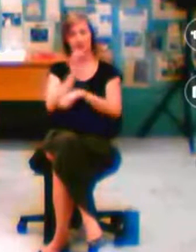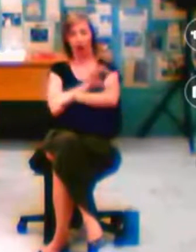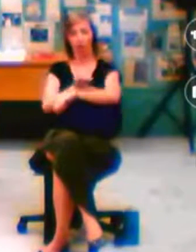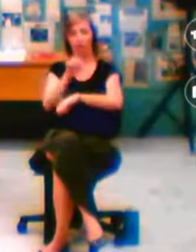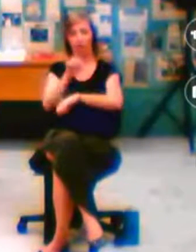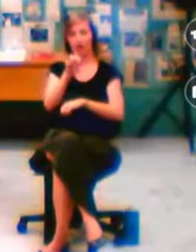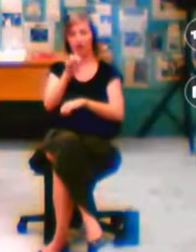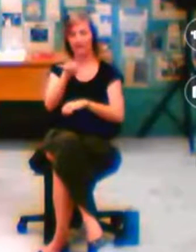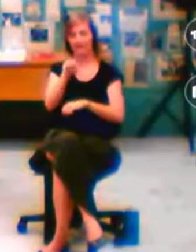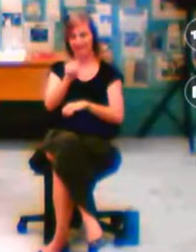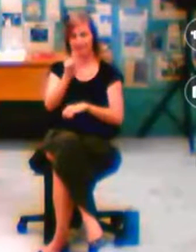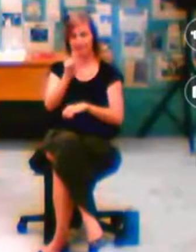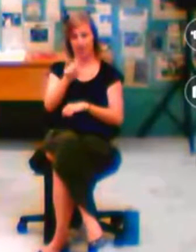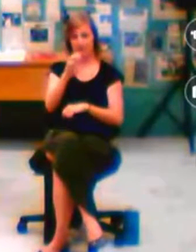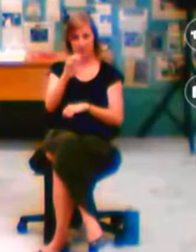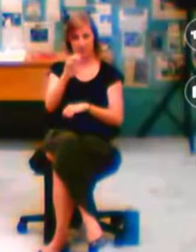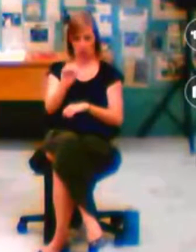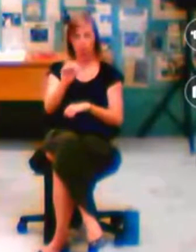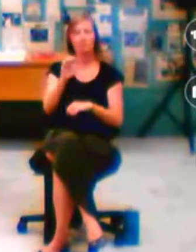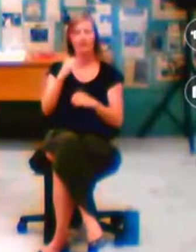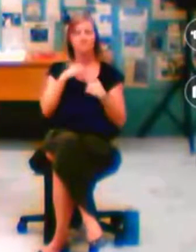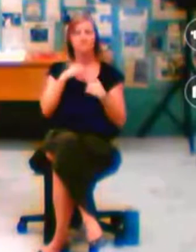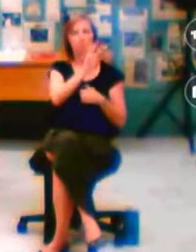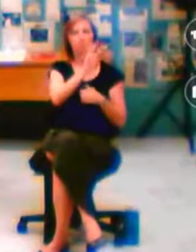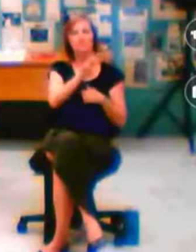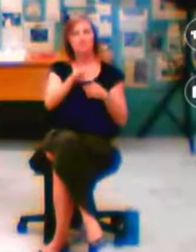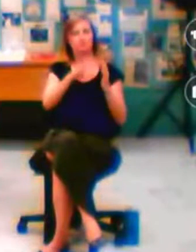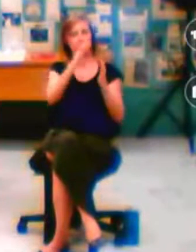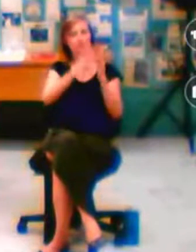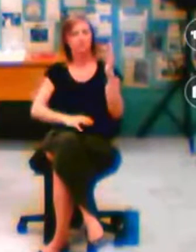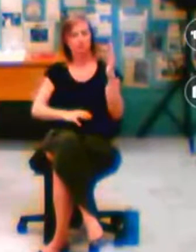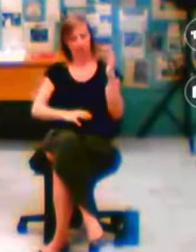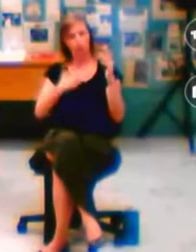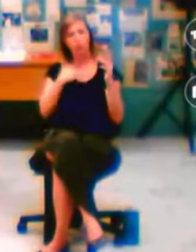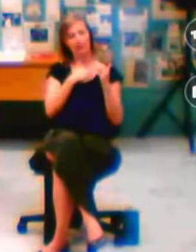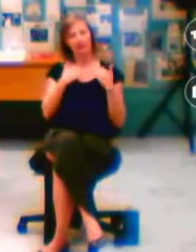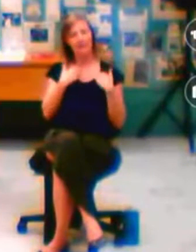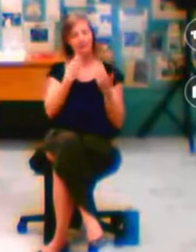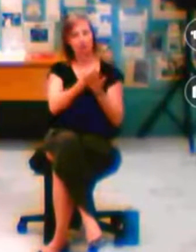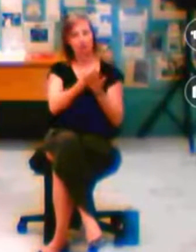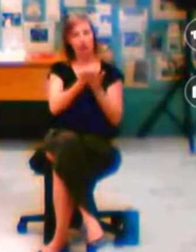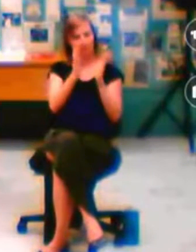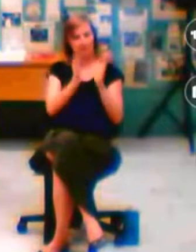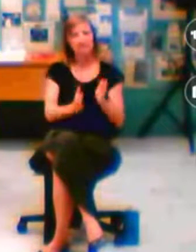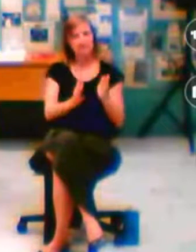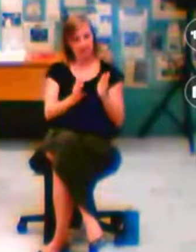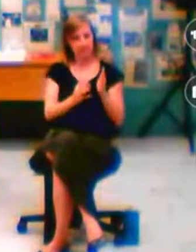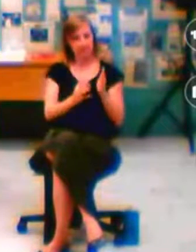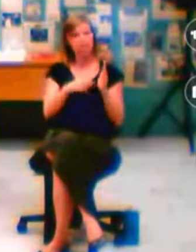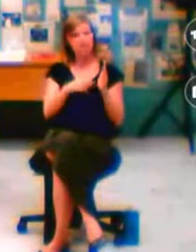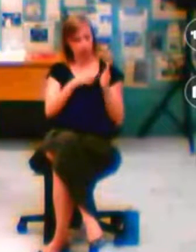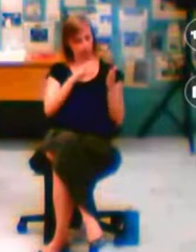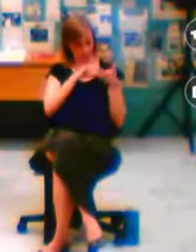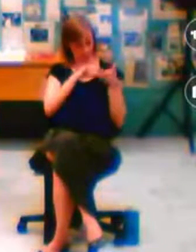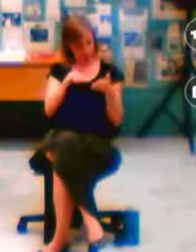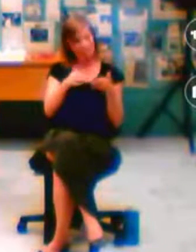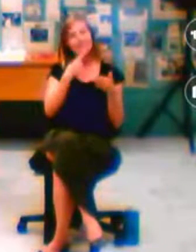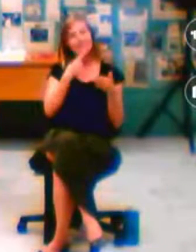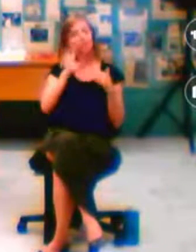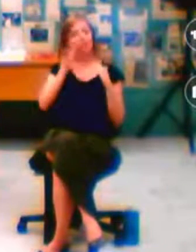Oh, wait, I didn't answer her last question. So, you know, again, the economic report is available on our